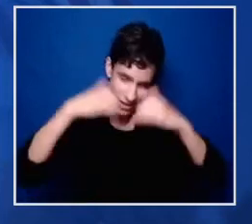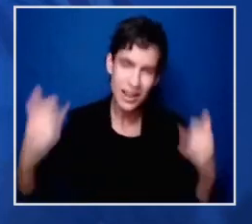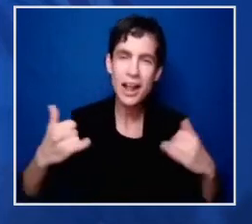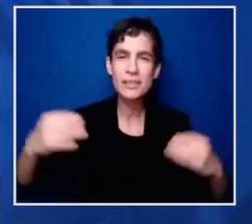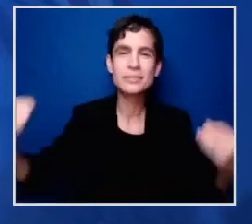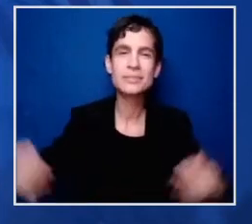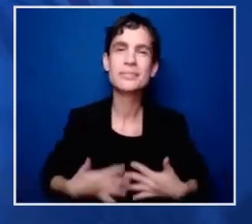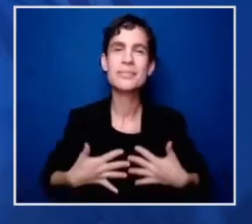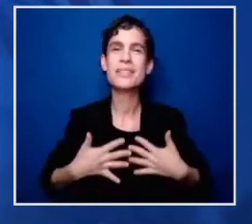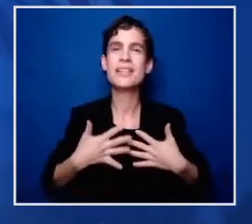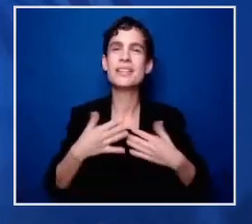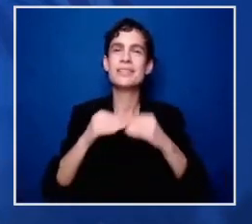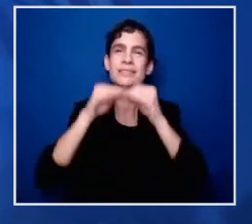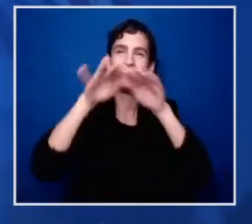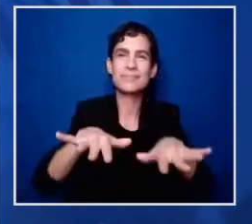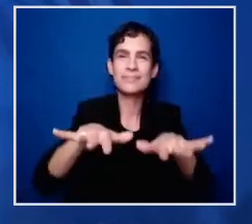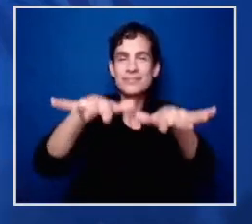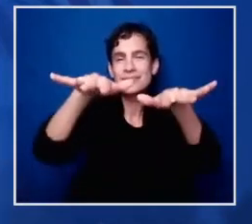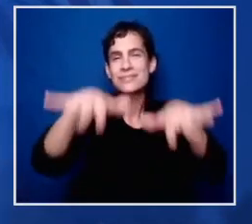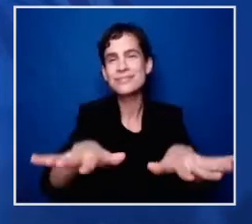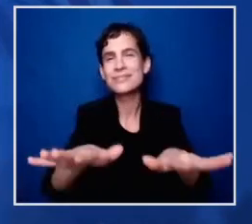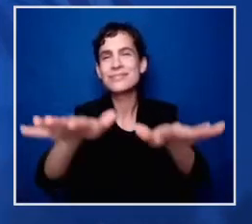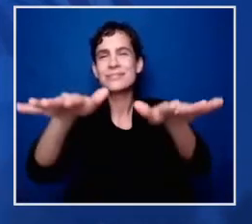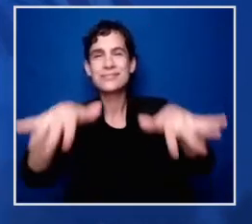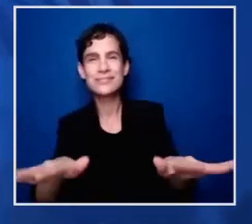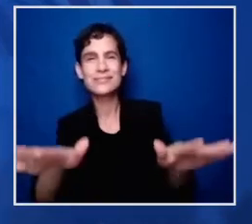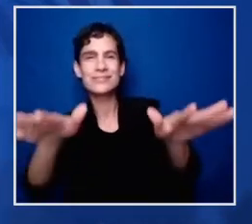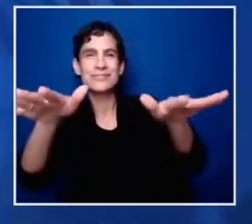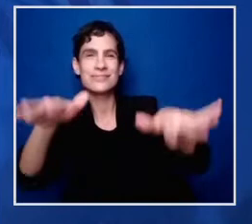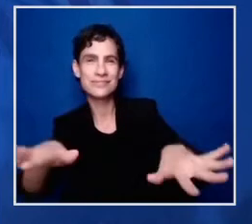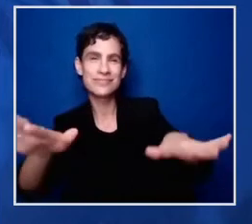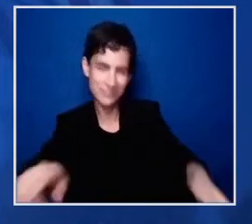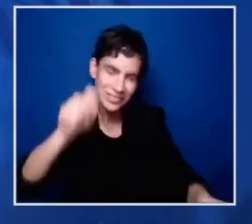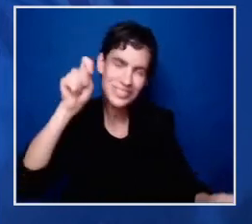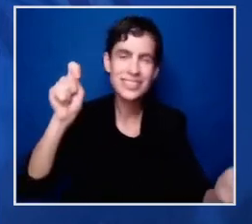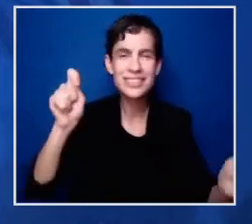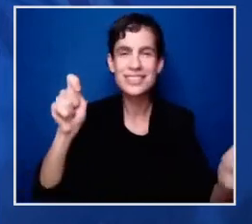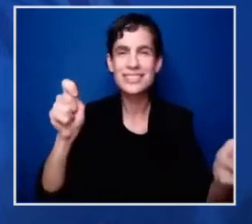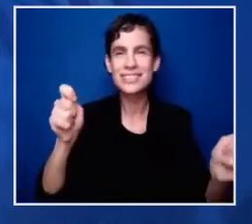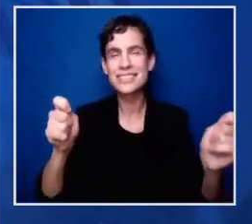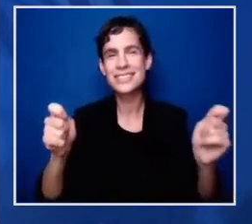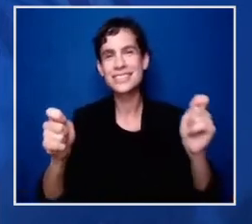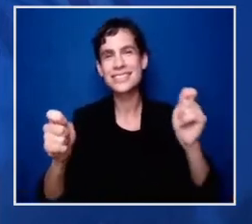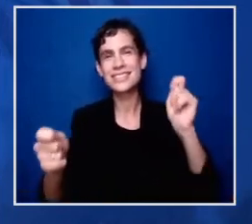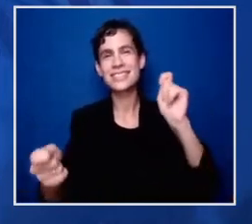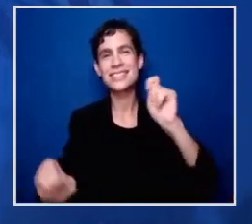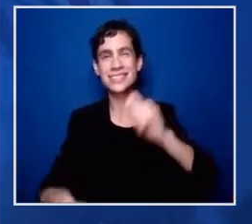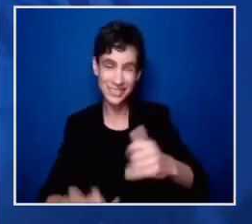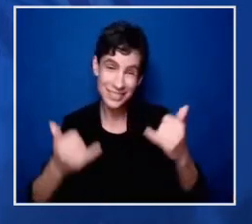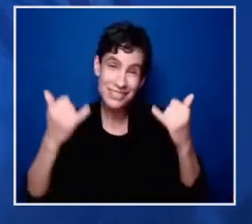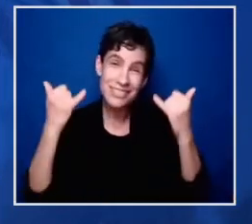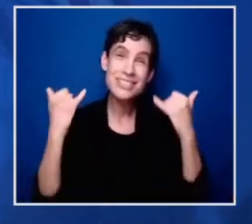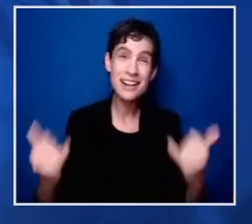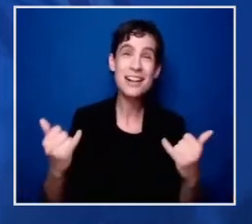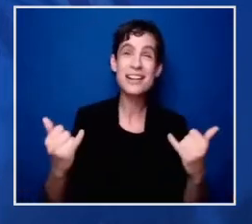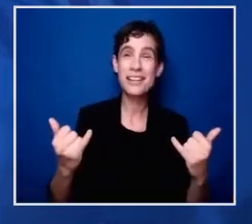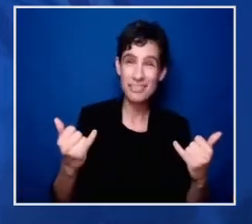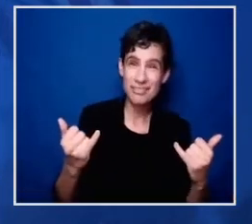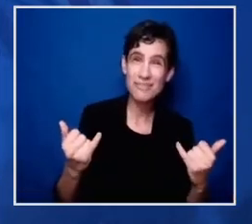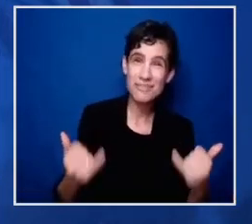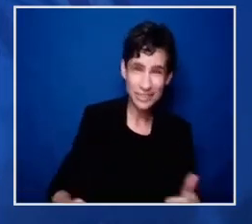the change. I'm gonna start with my heart. I'm gonna be